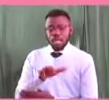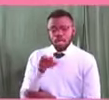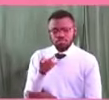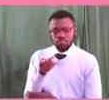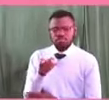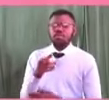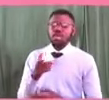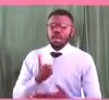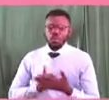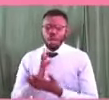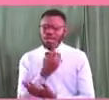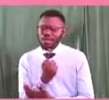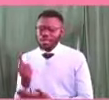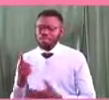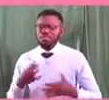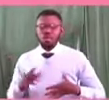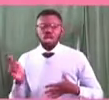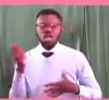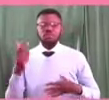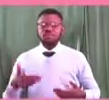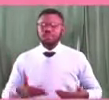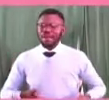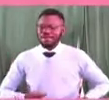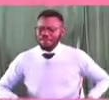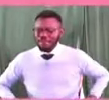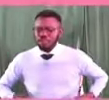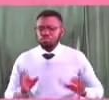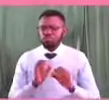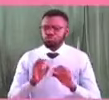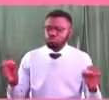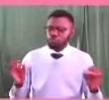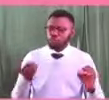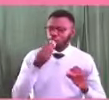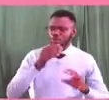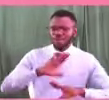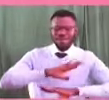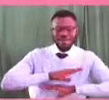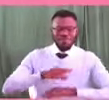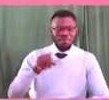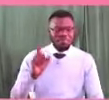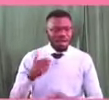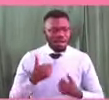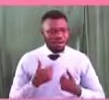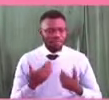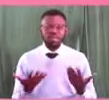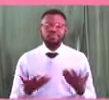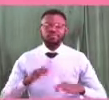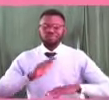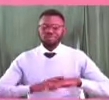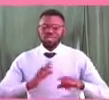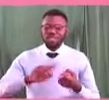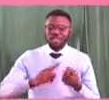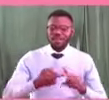Kenyan to be free from hunger and to have adequate food of acceptable